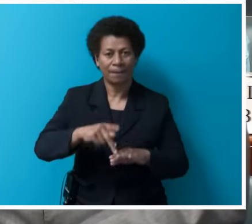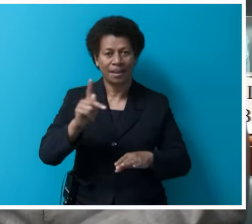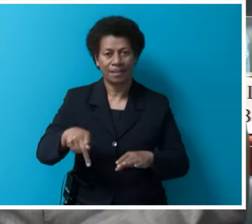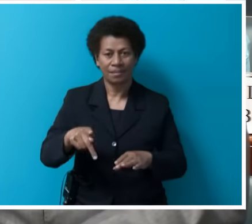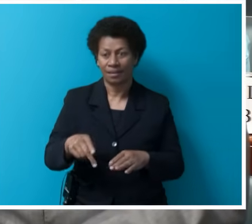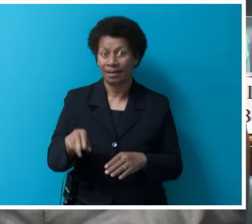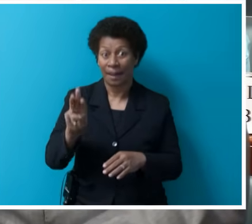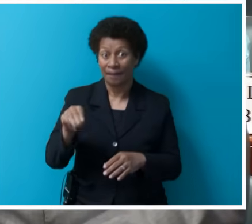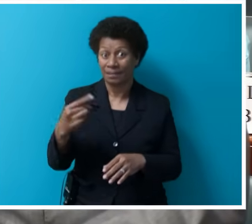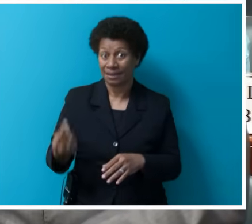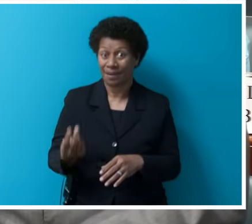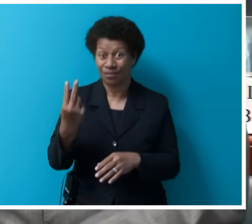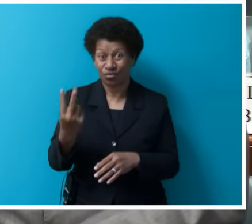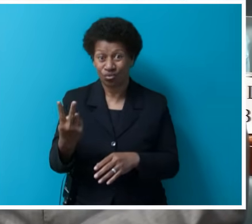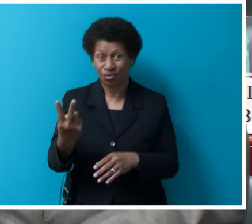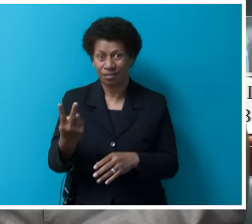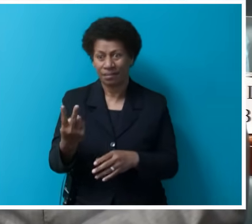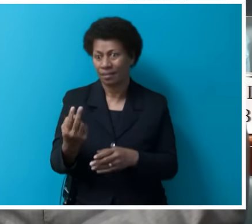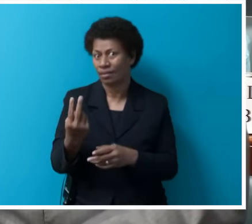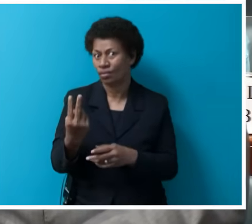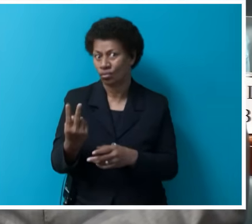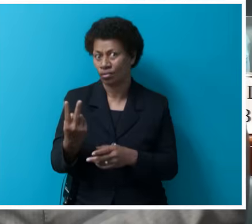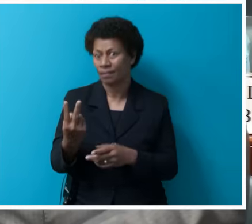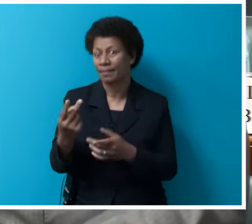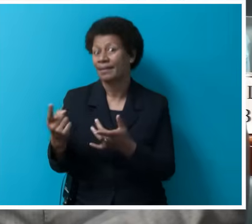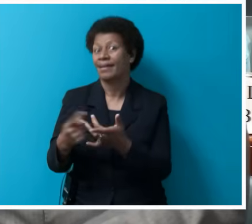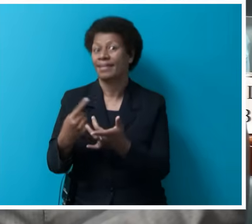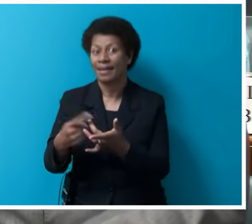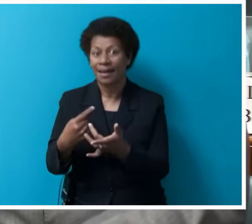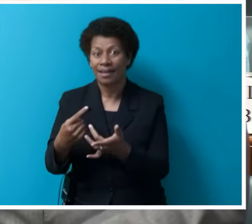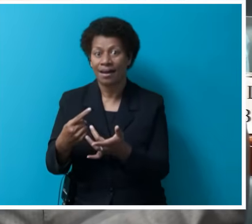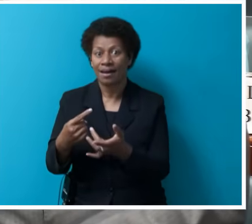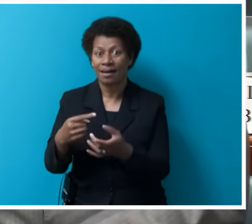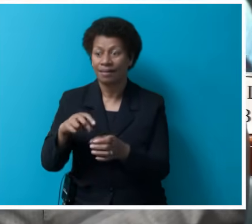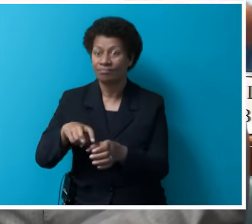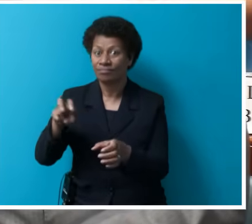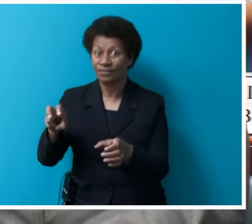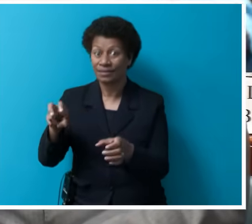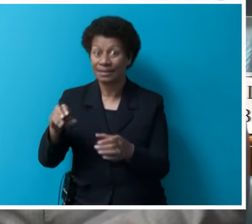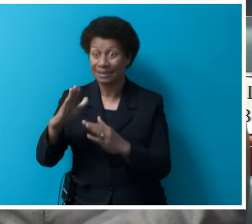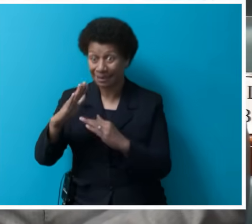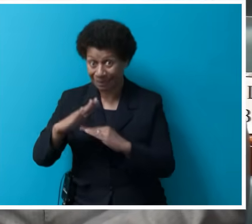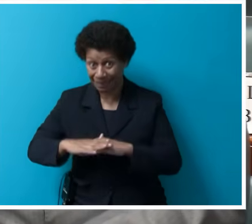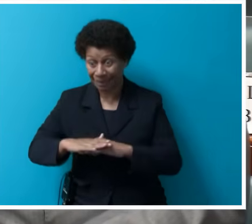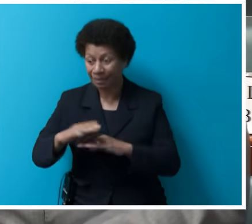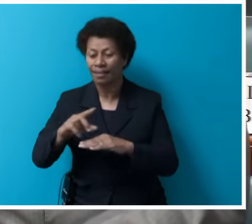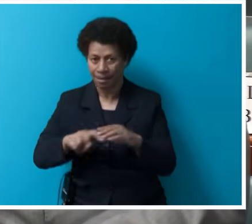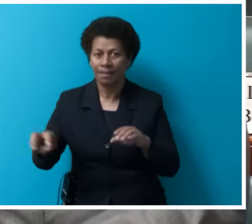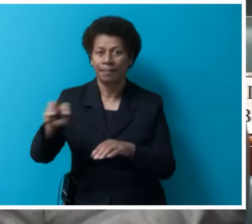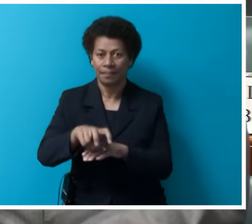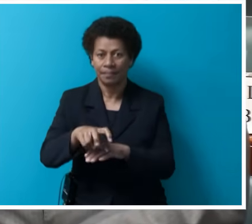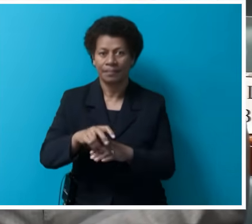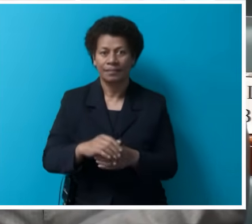said. I didn't question his... I take his point, though, Professor. He's made the point that he is in